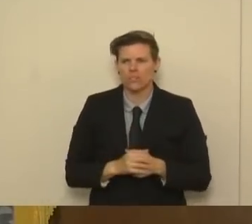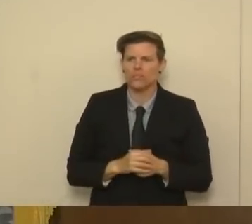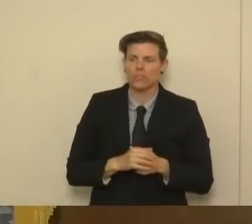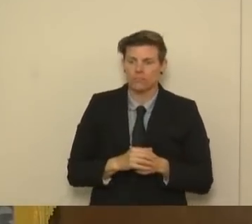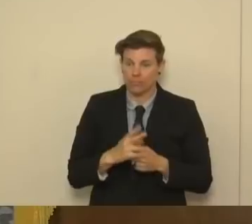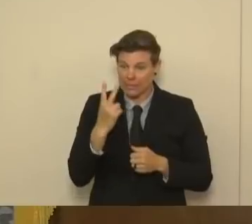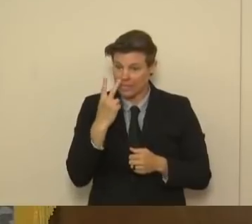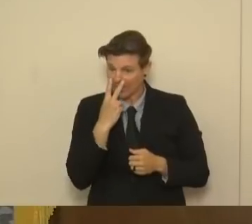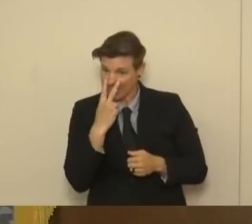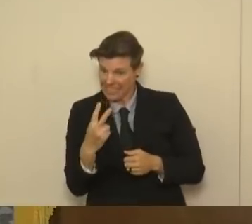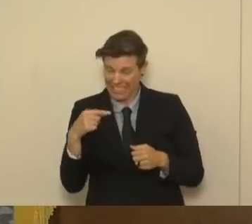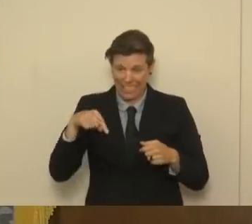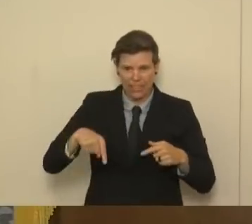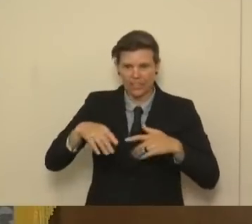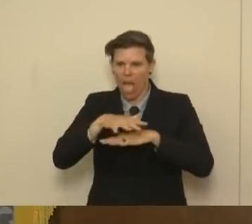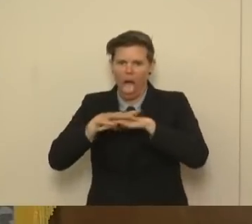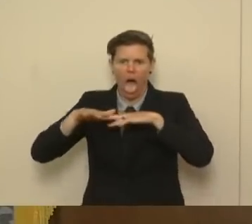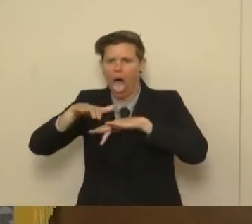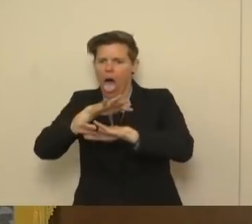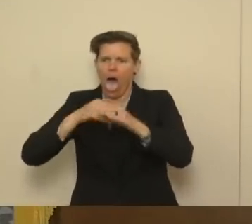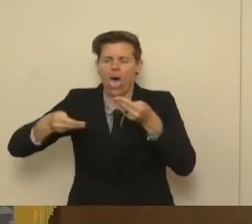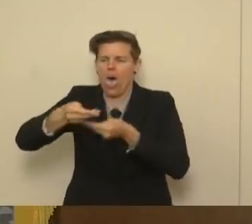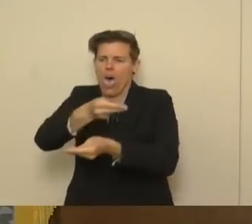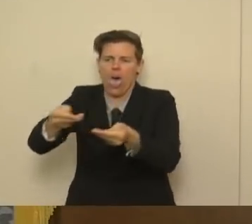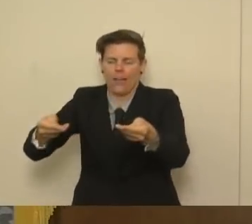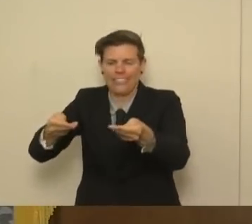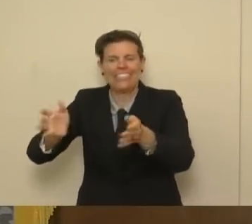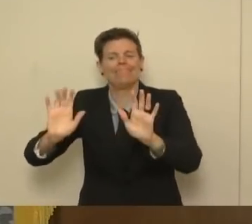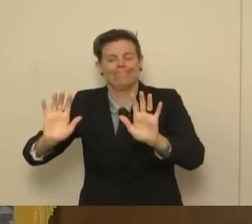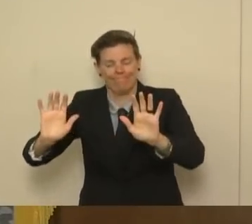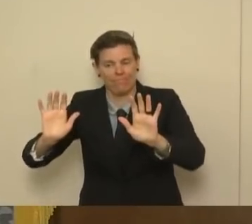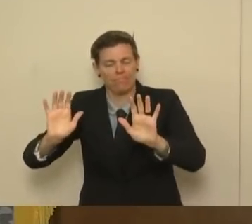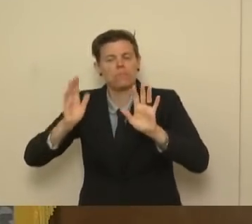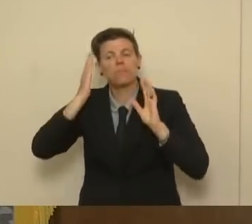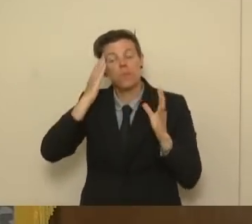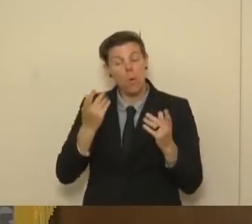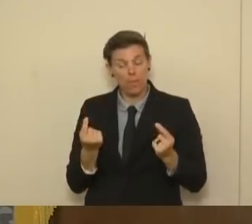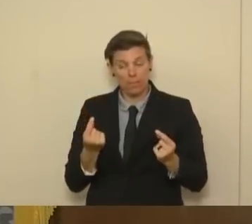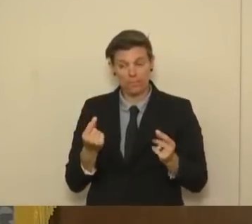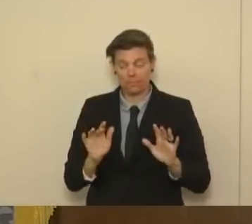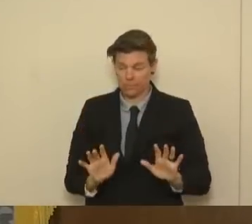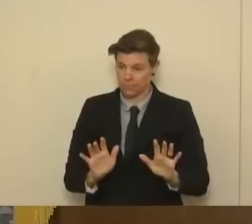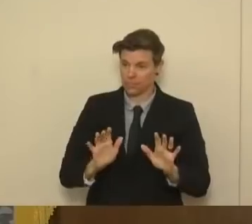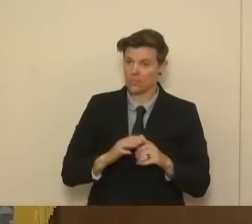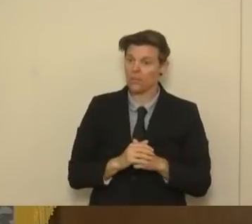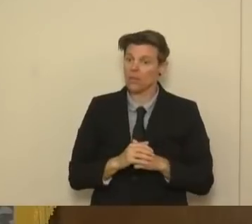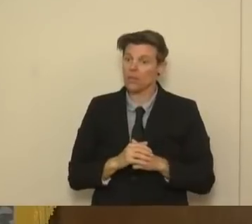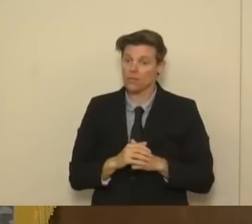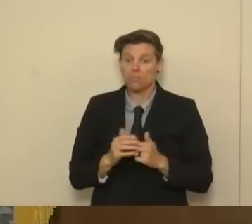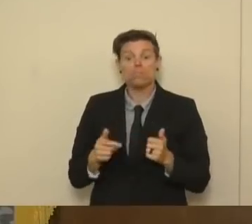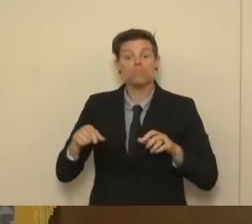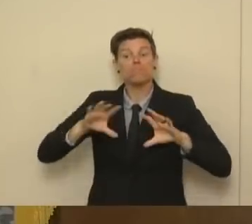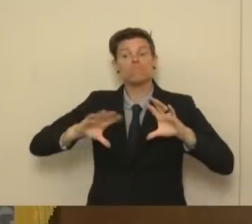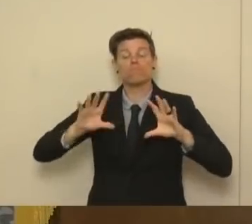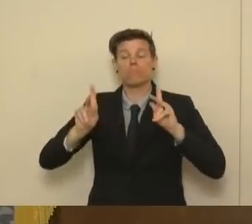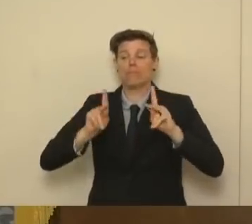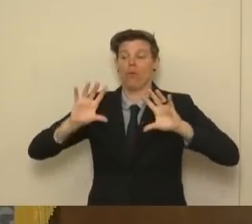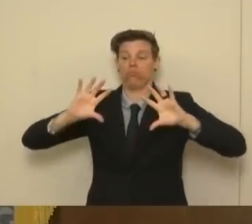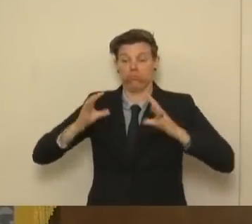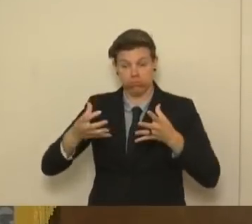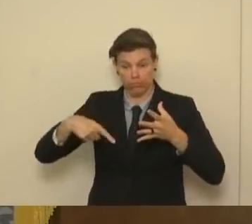know. Vast majority of the individuals infected from family